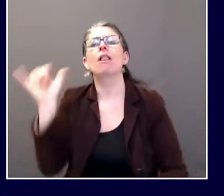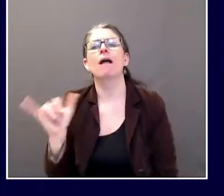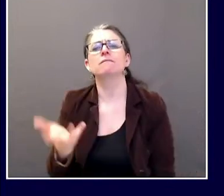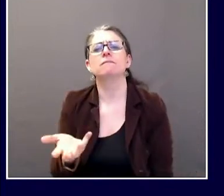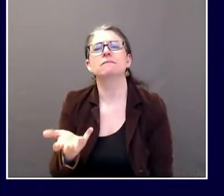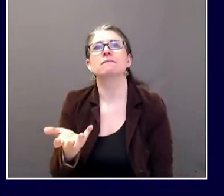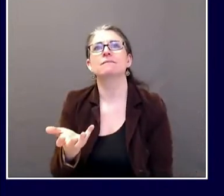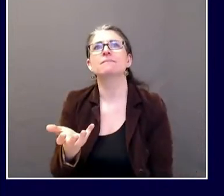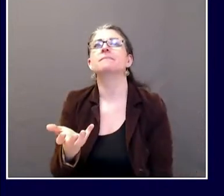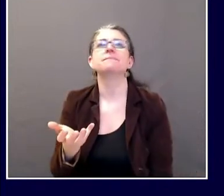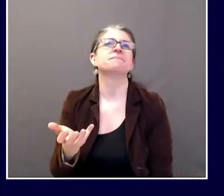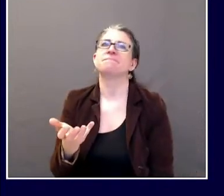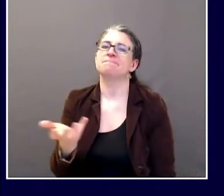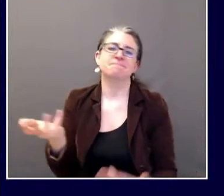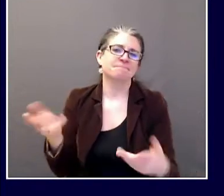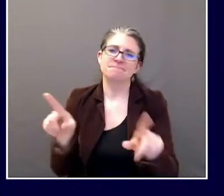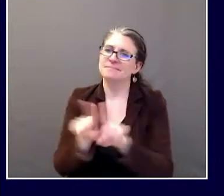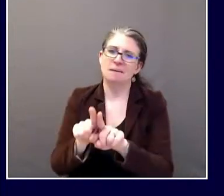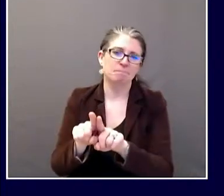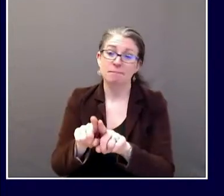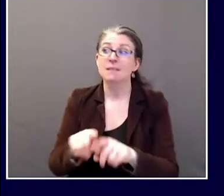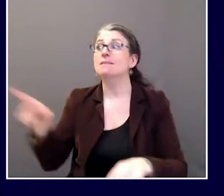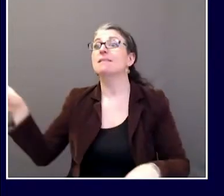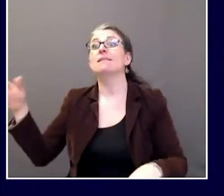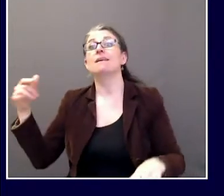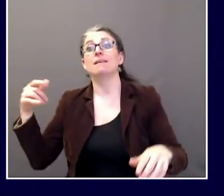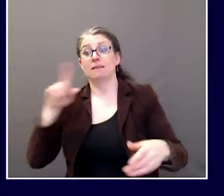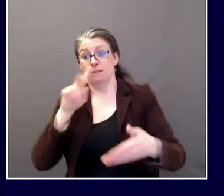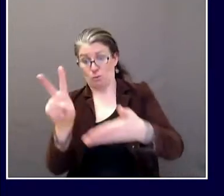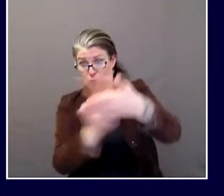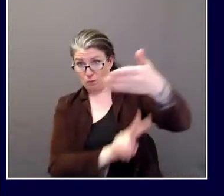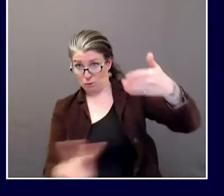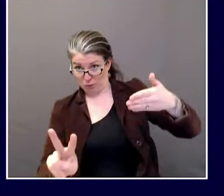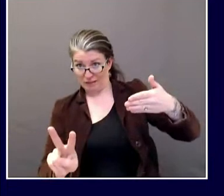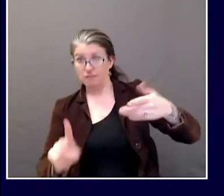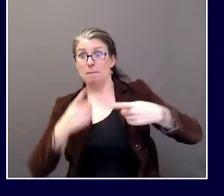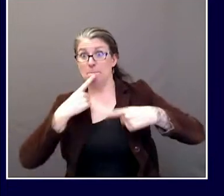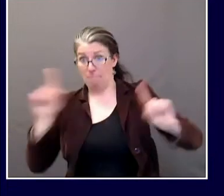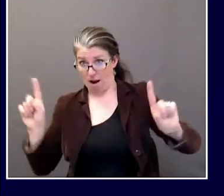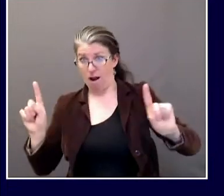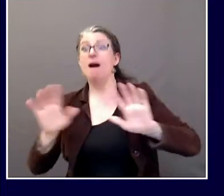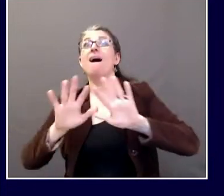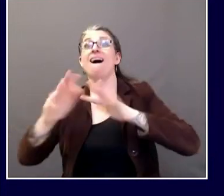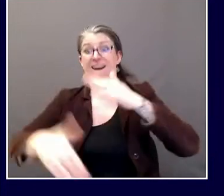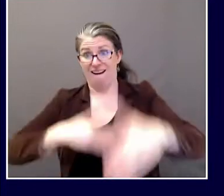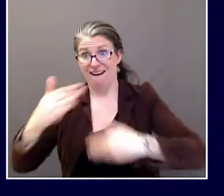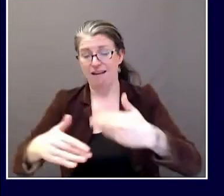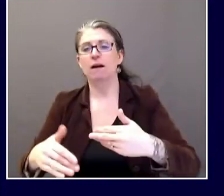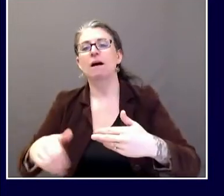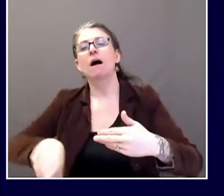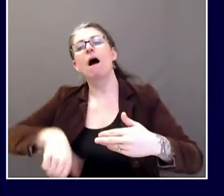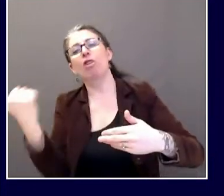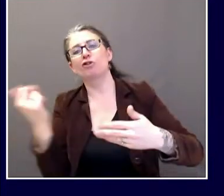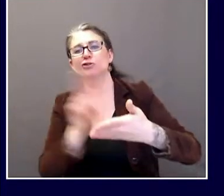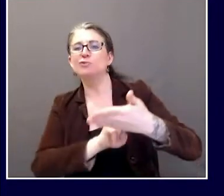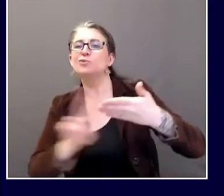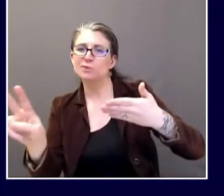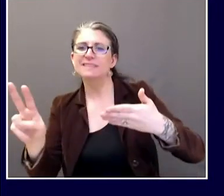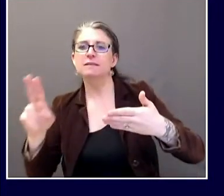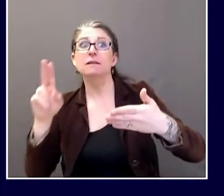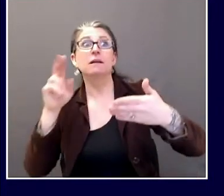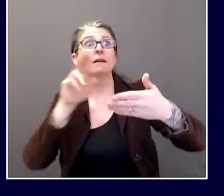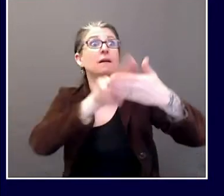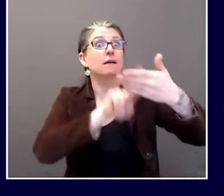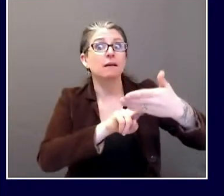states could use for every single vaccine site, whether it's a pharmacy, a hospital, a doctor's office, or a large public-facing